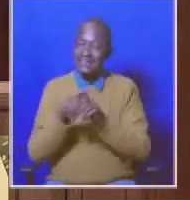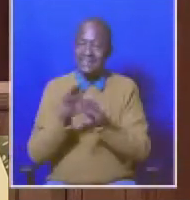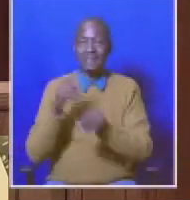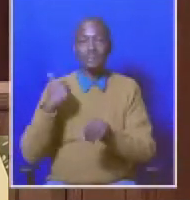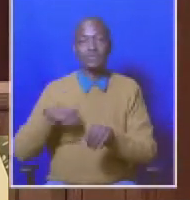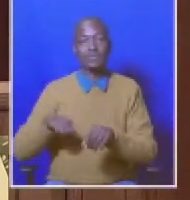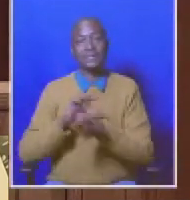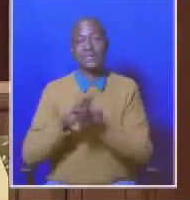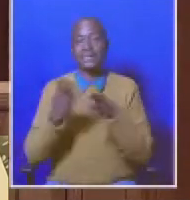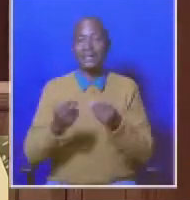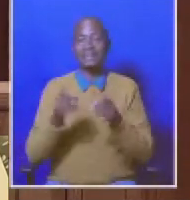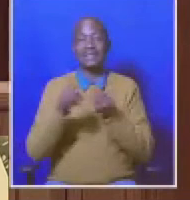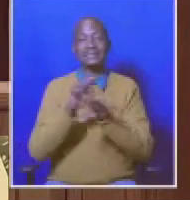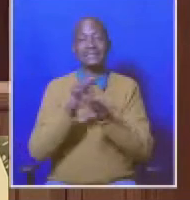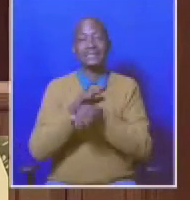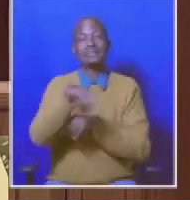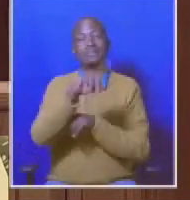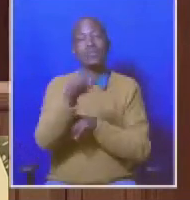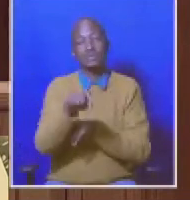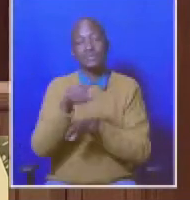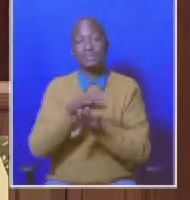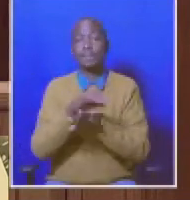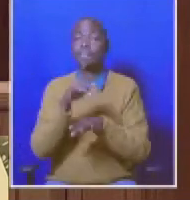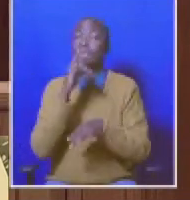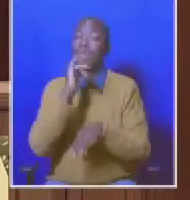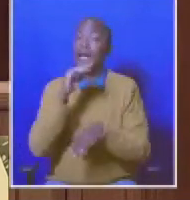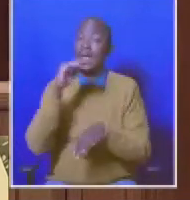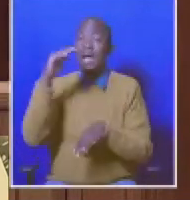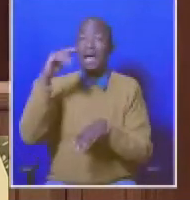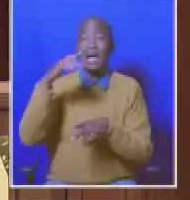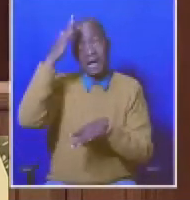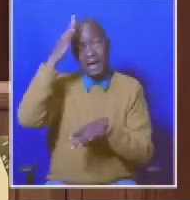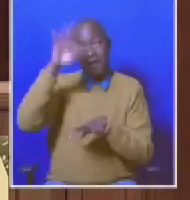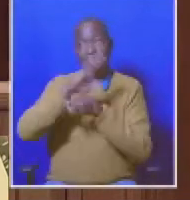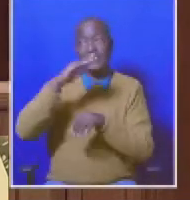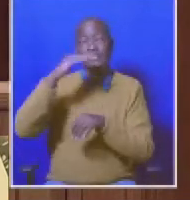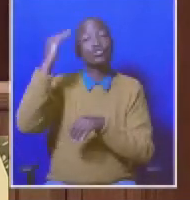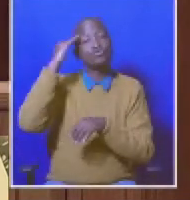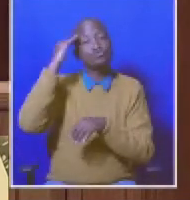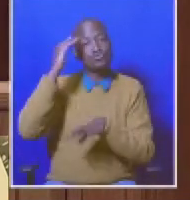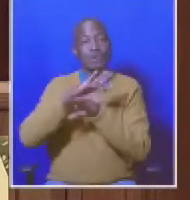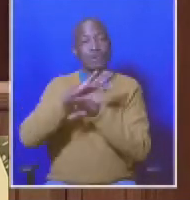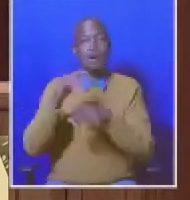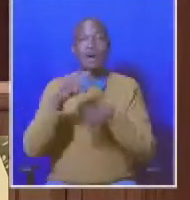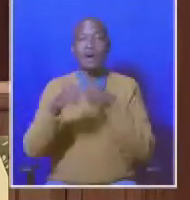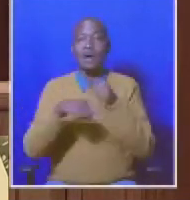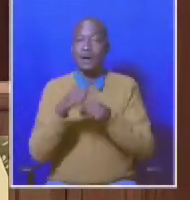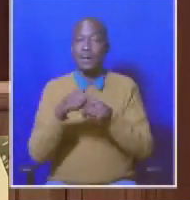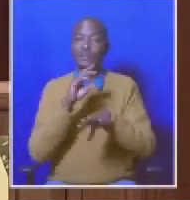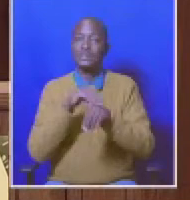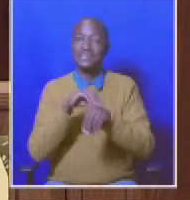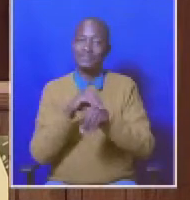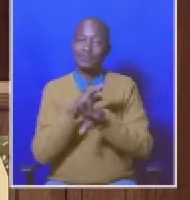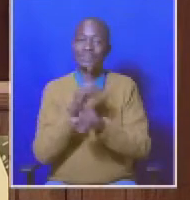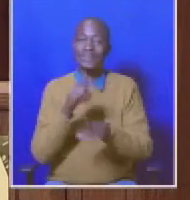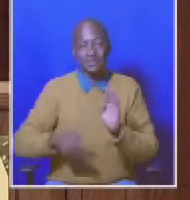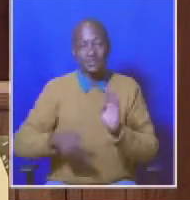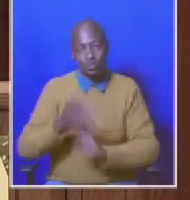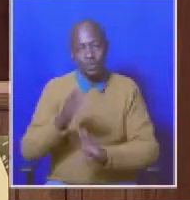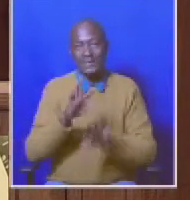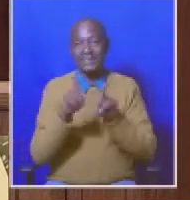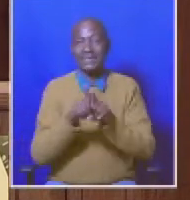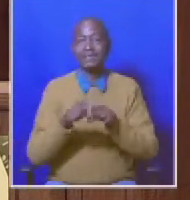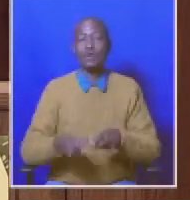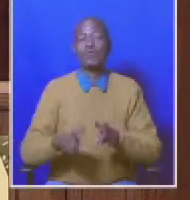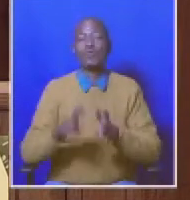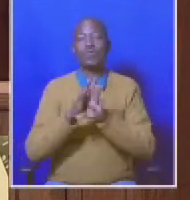very same question. So the government knew about these problems and that the Bloomwater debt is going the same way as Eskom.